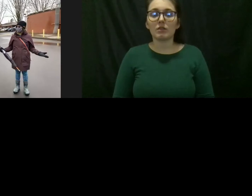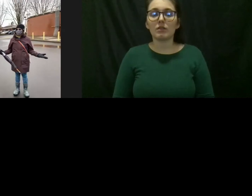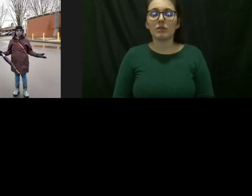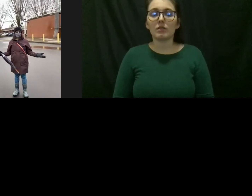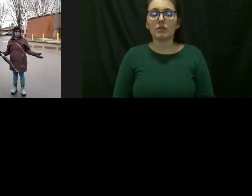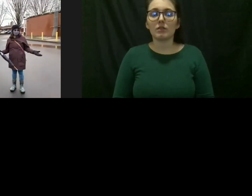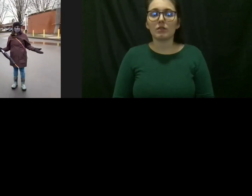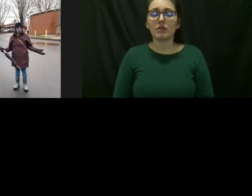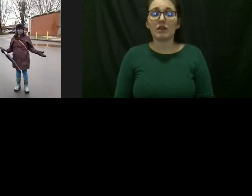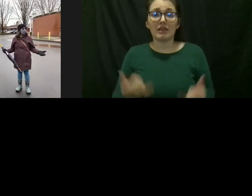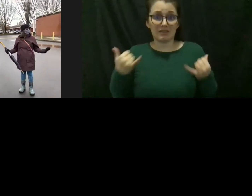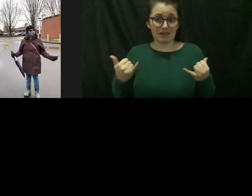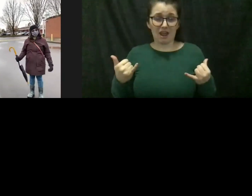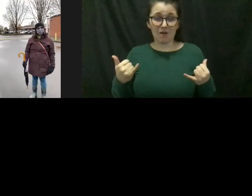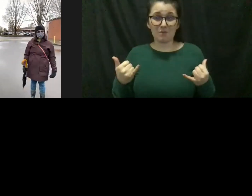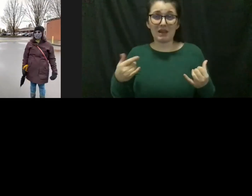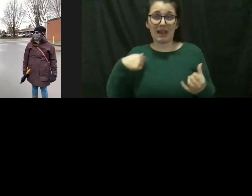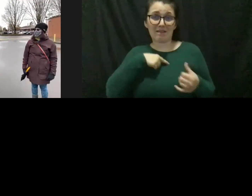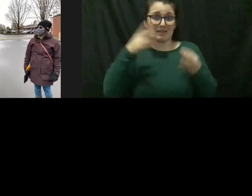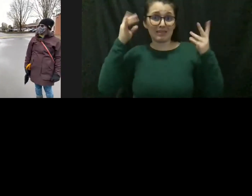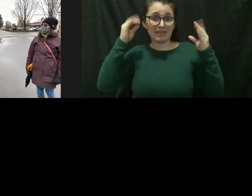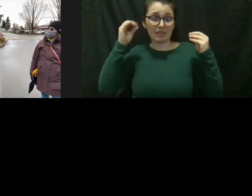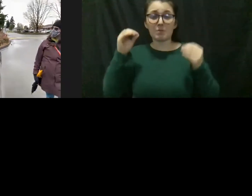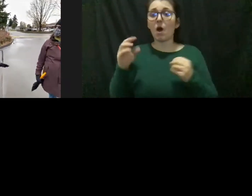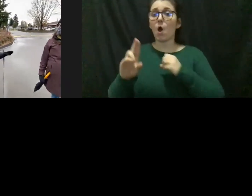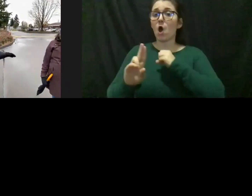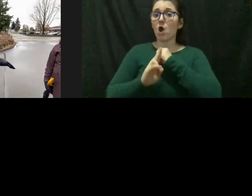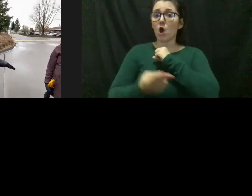primary digester. All that.